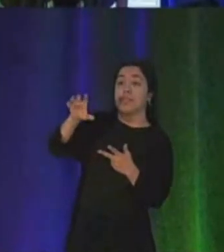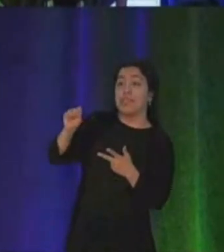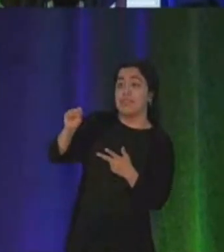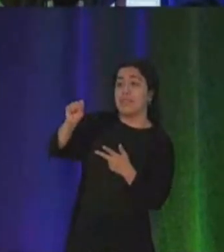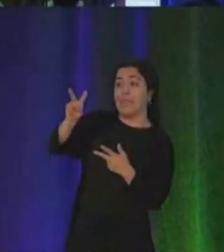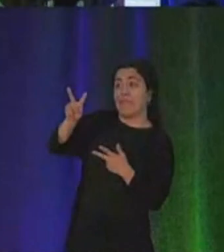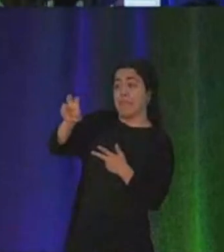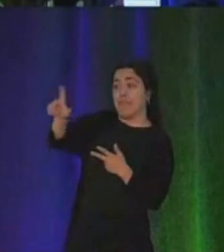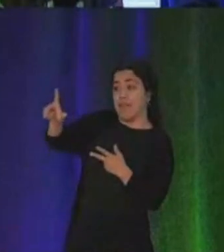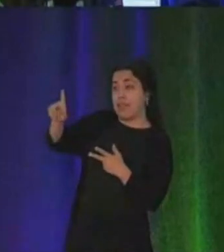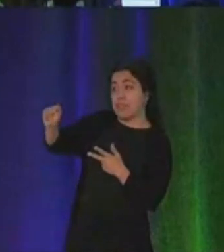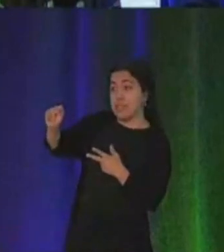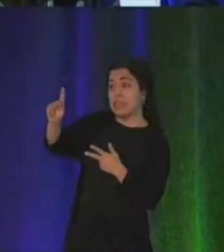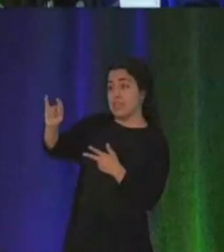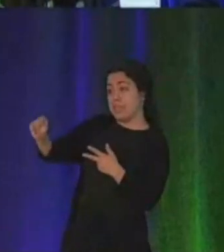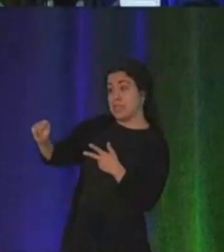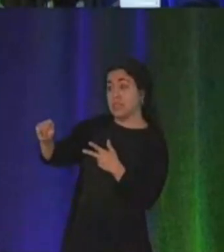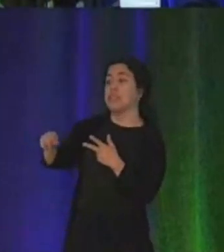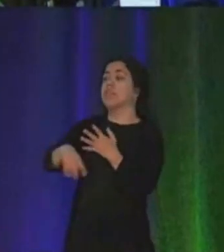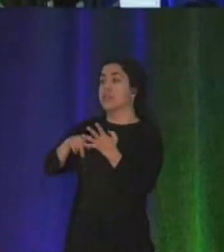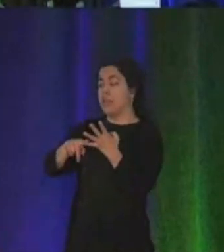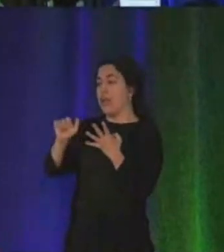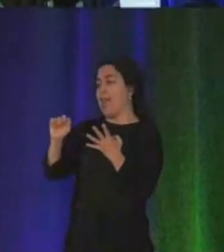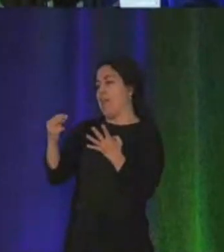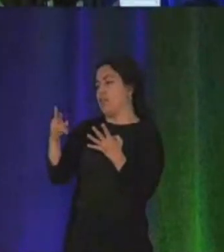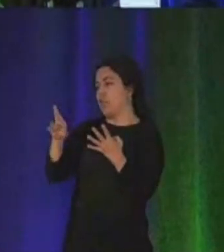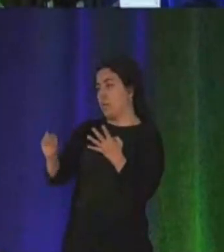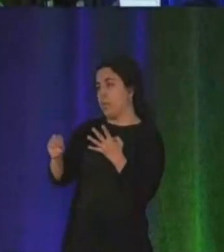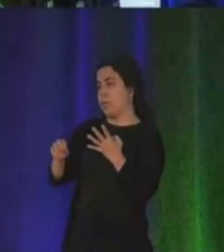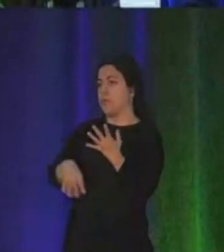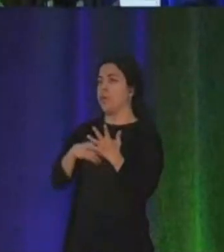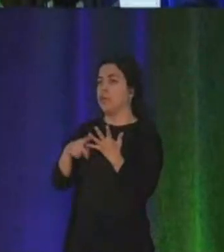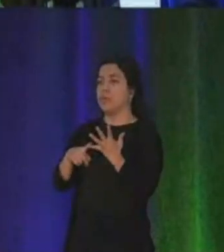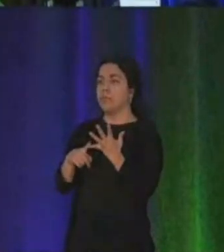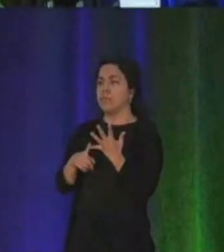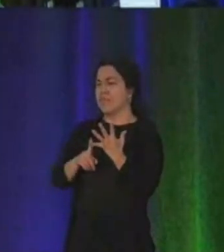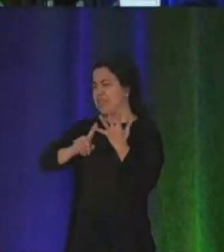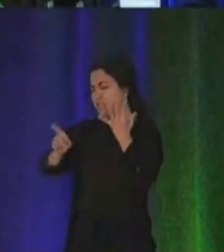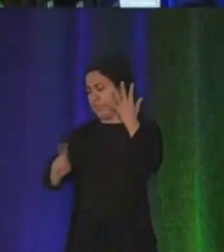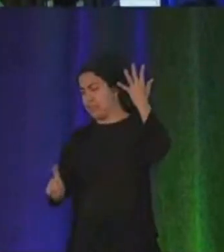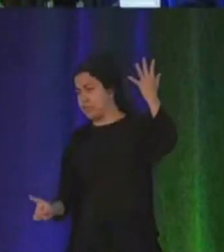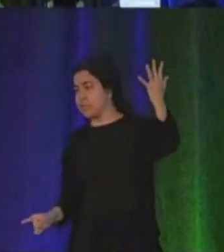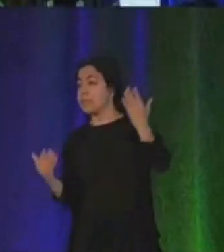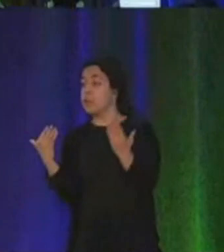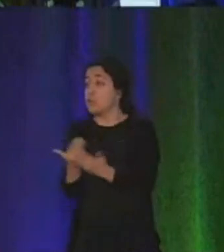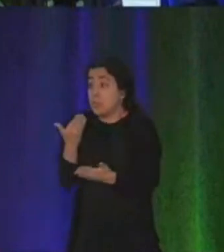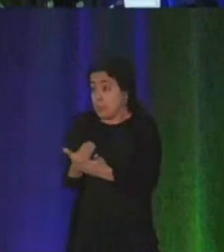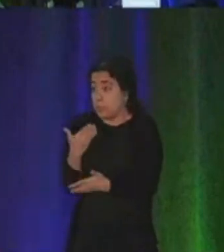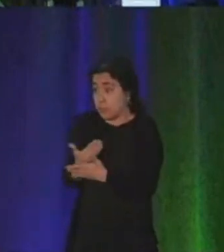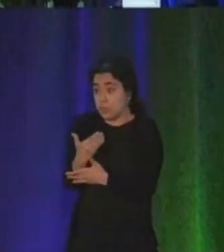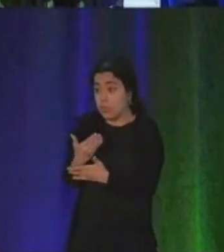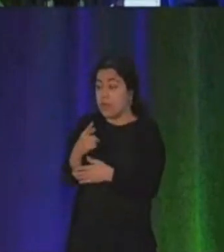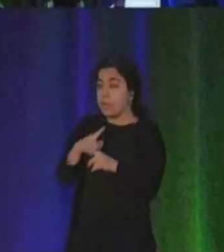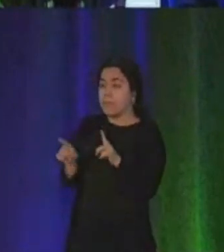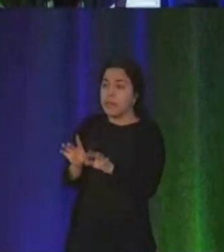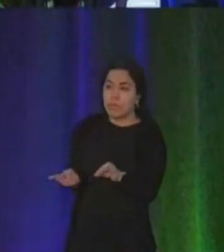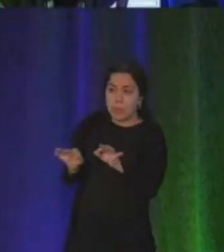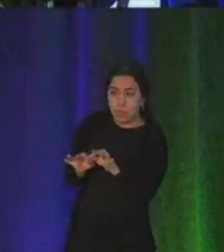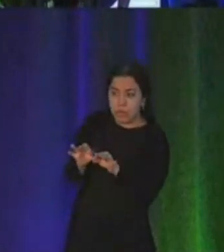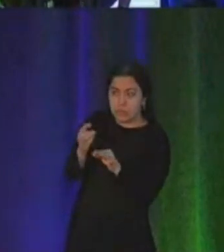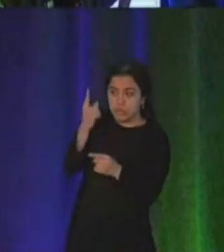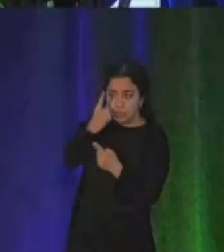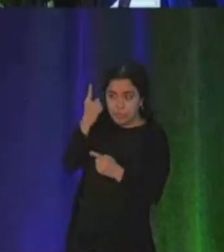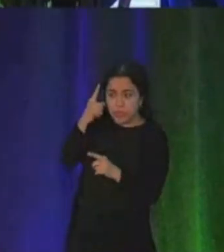SvelteKit. We got SvelteKit. We got Astro. We got all these new things coming up. And the key with a lot of these new